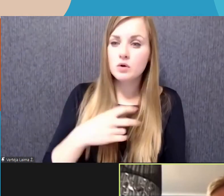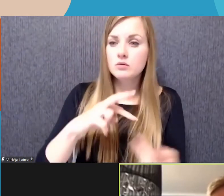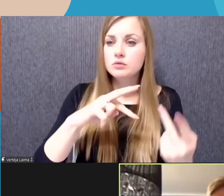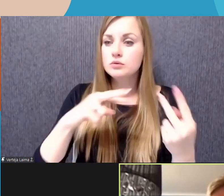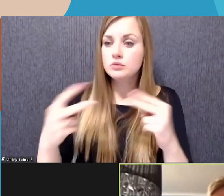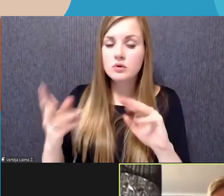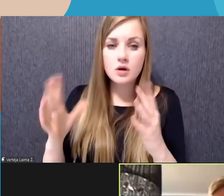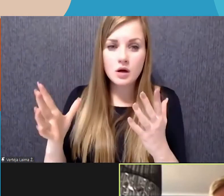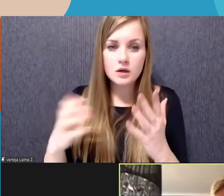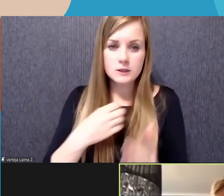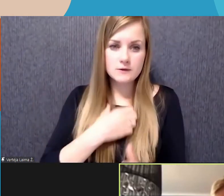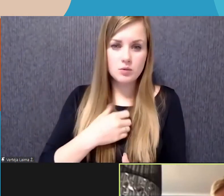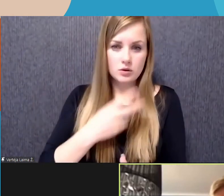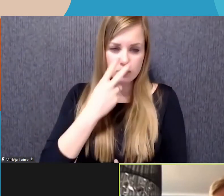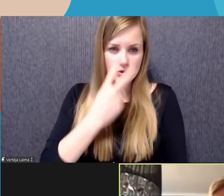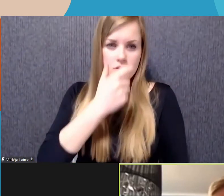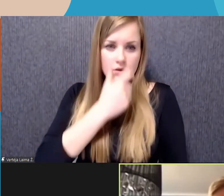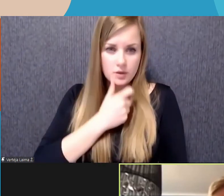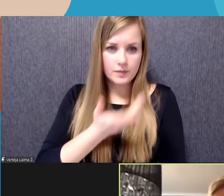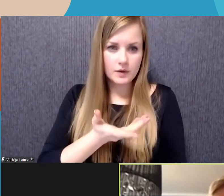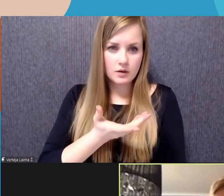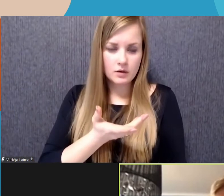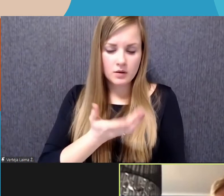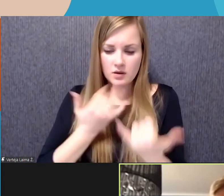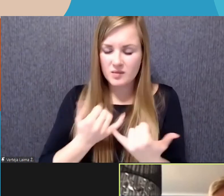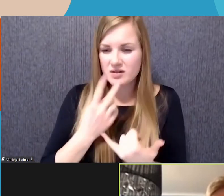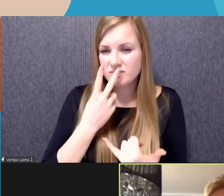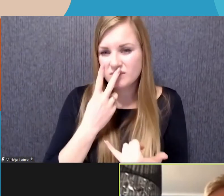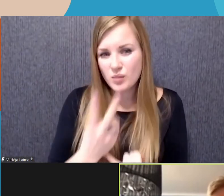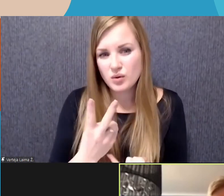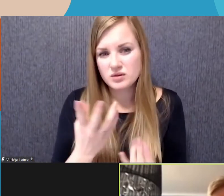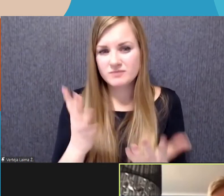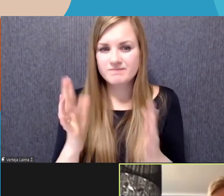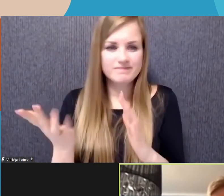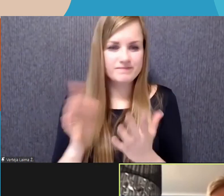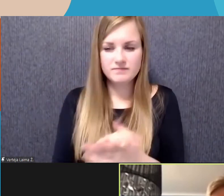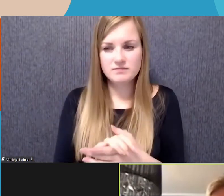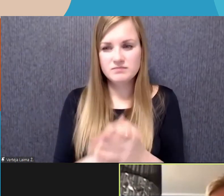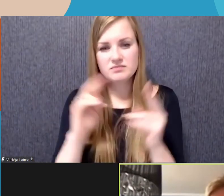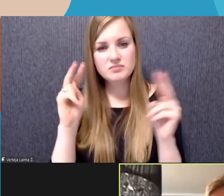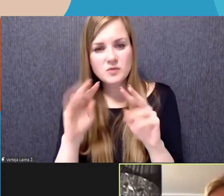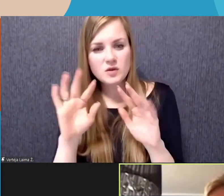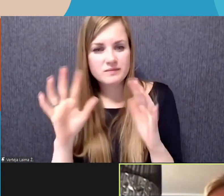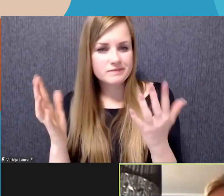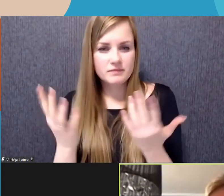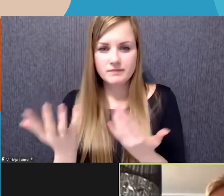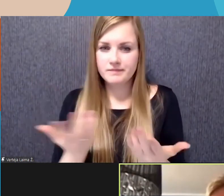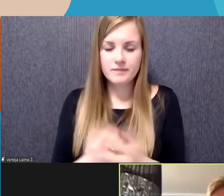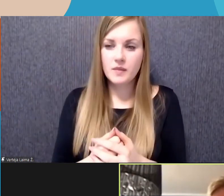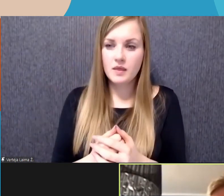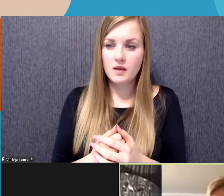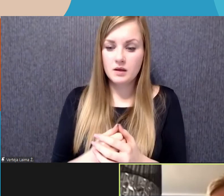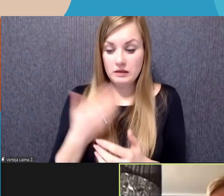to start the investigation. And I would like things like that to be